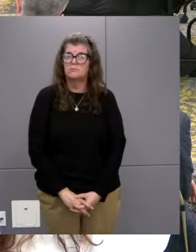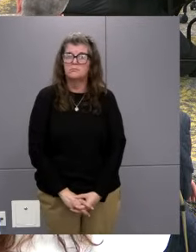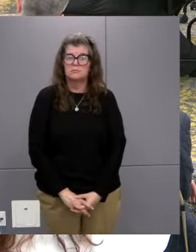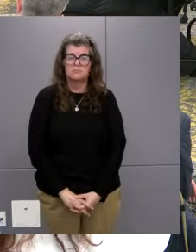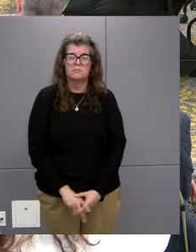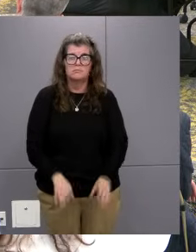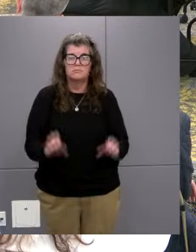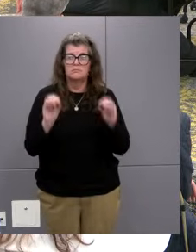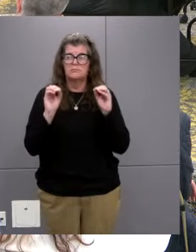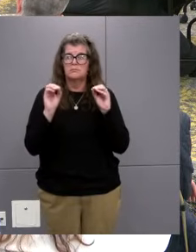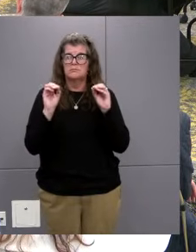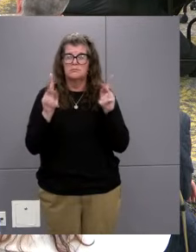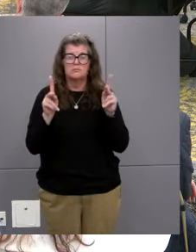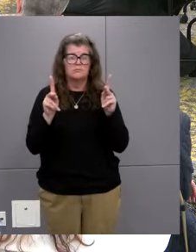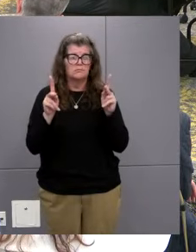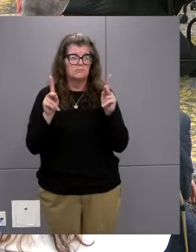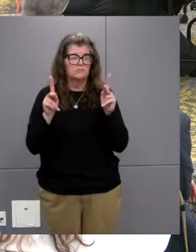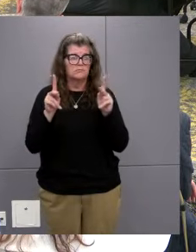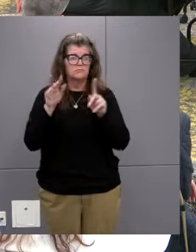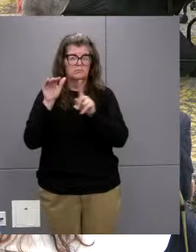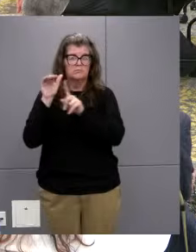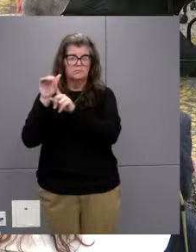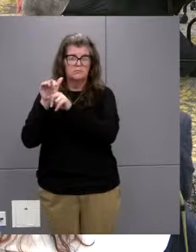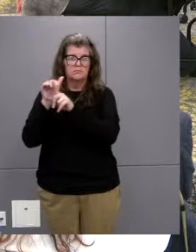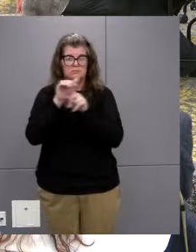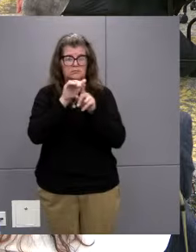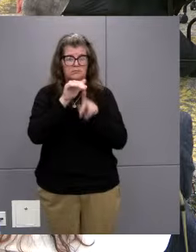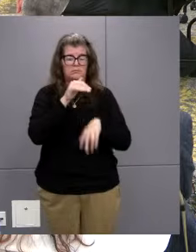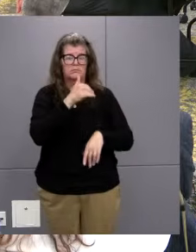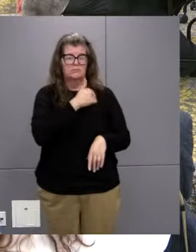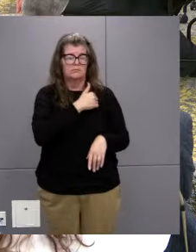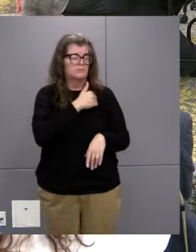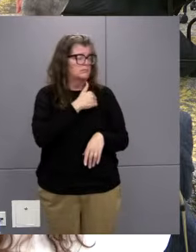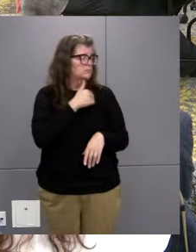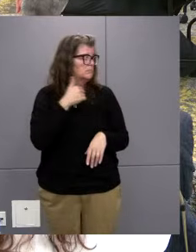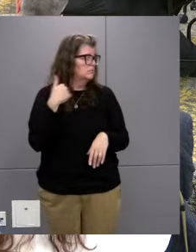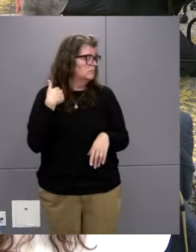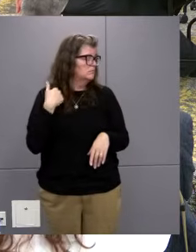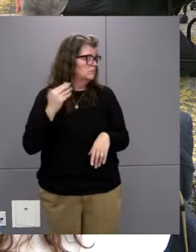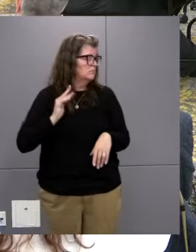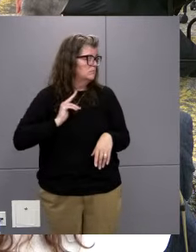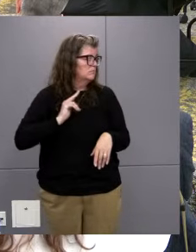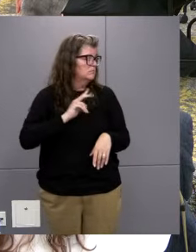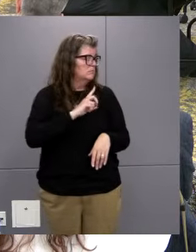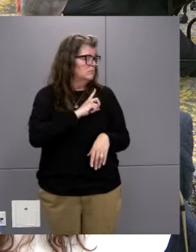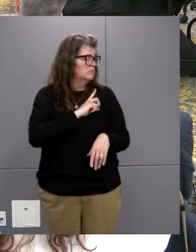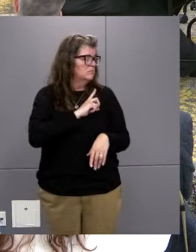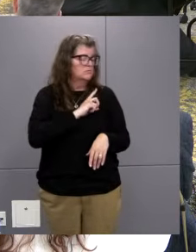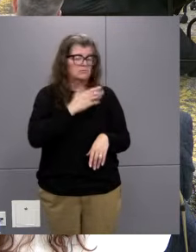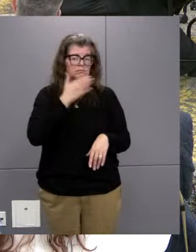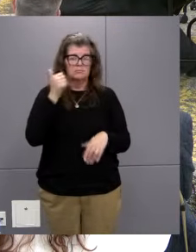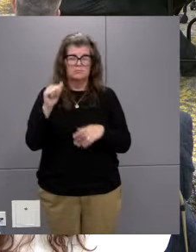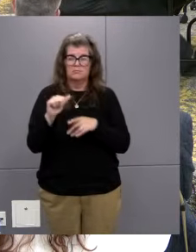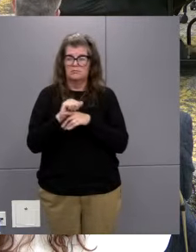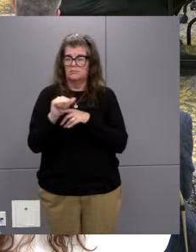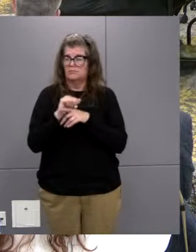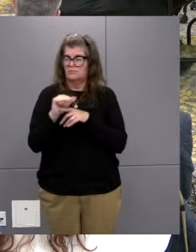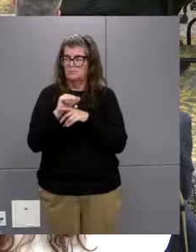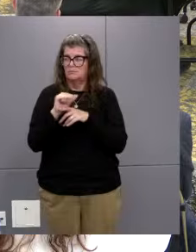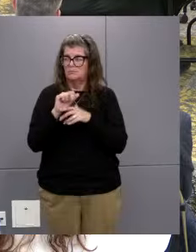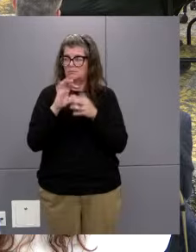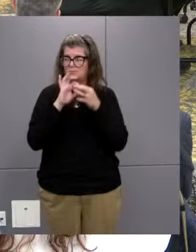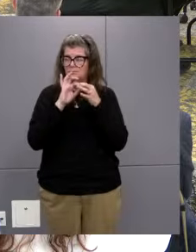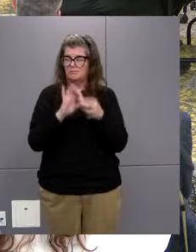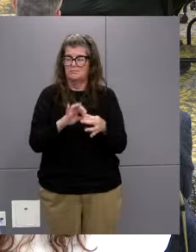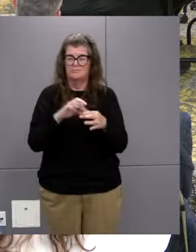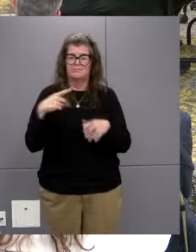Okay, I'd like to remind the board that the best practice as far as parliamentarian goes concerning